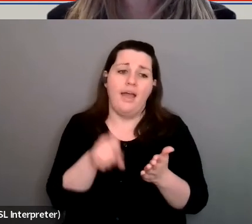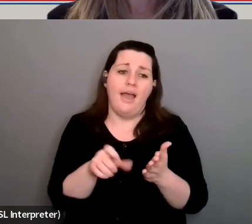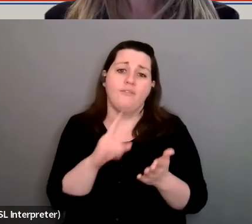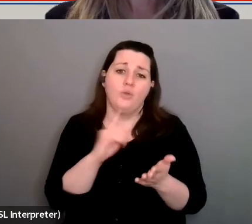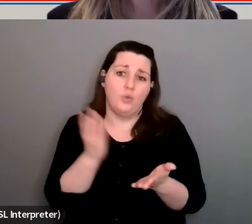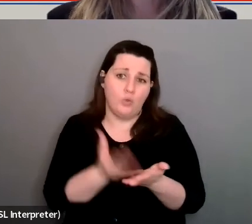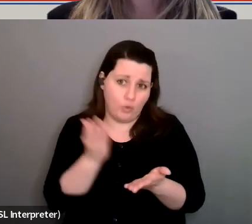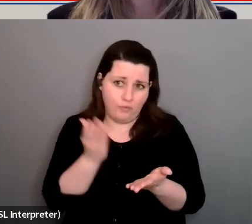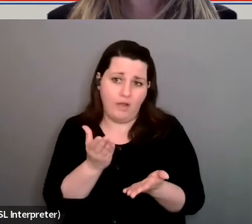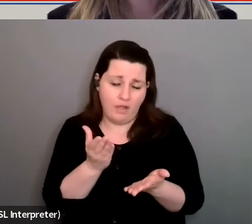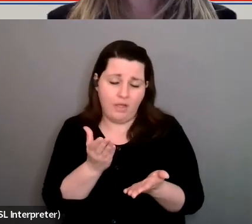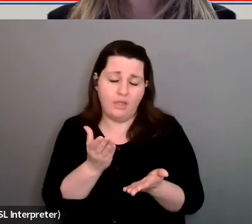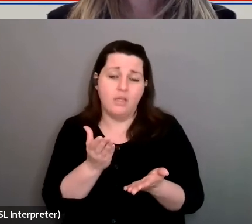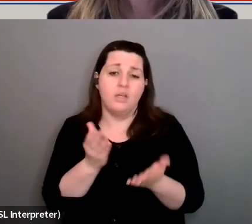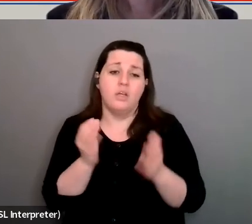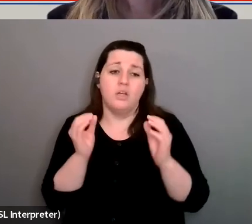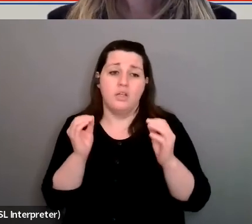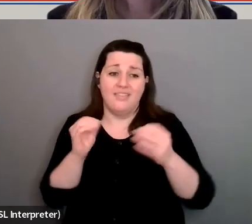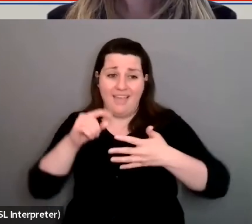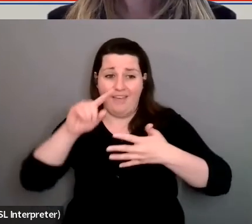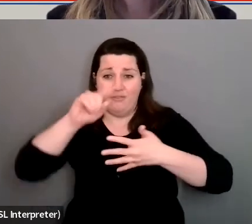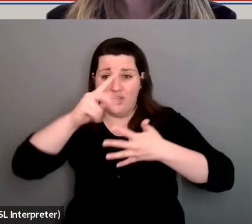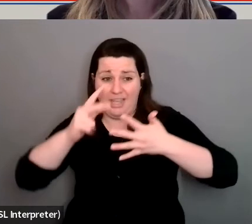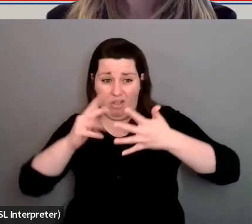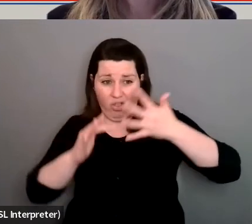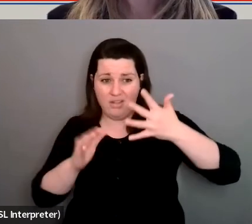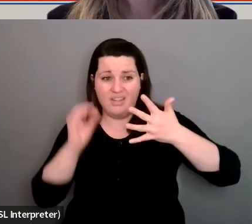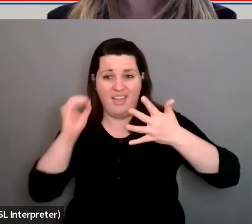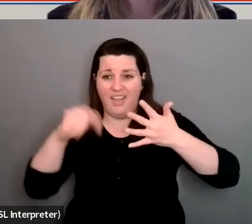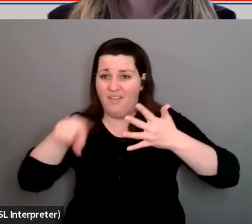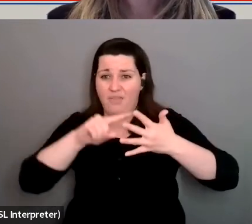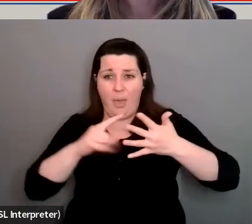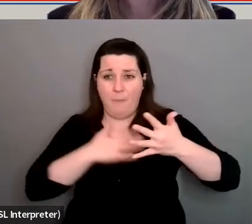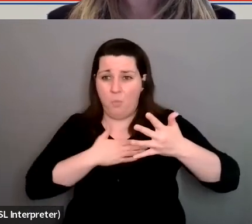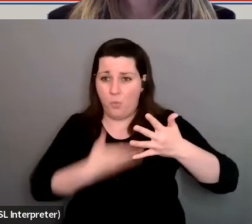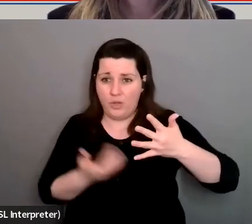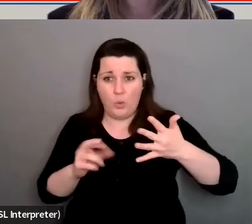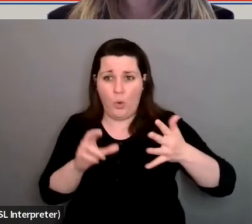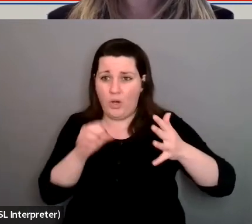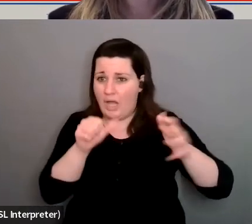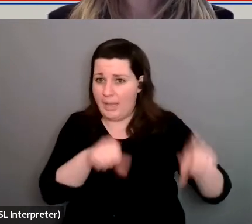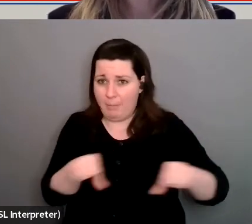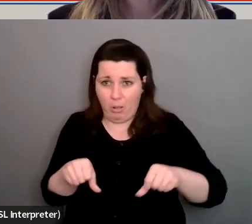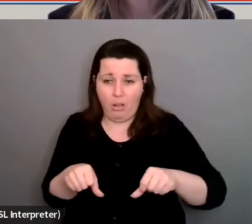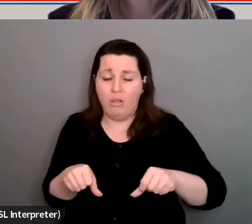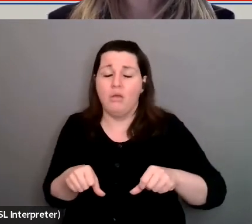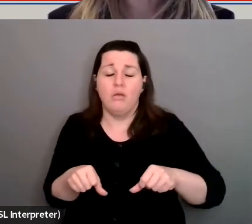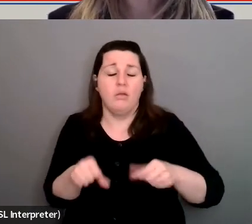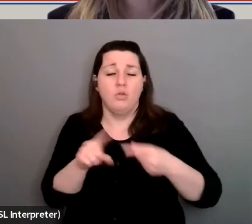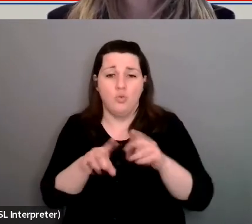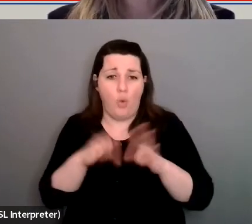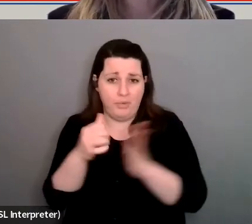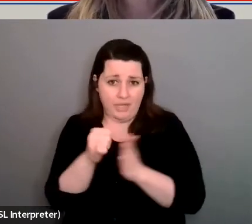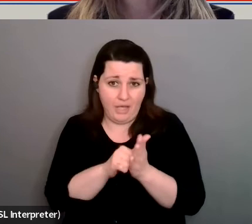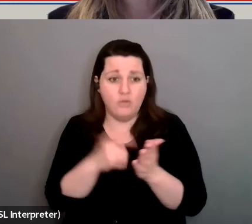of perjury that nobody in that list is either willing or able to open the account. So once